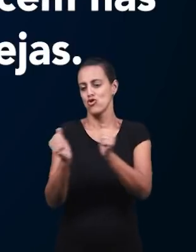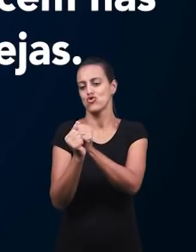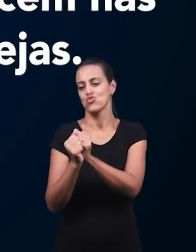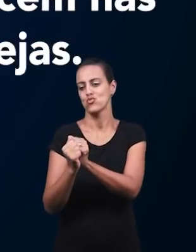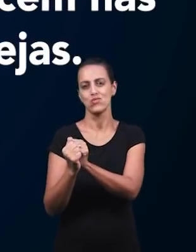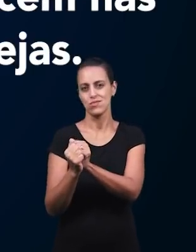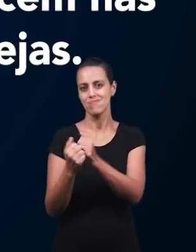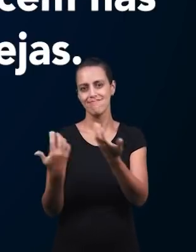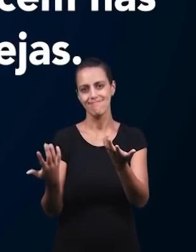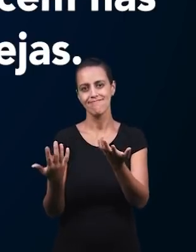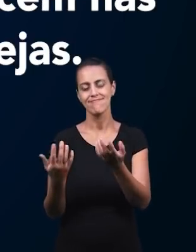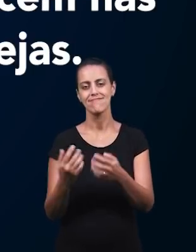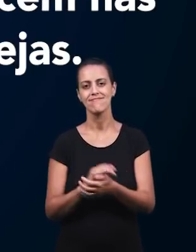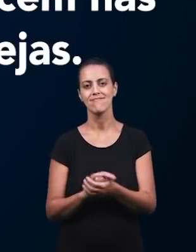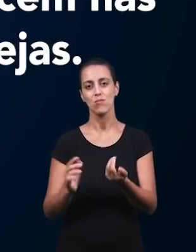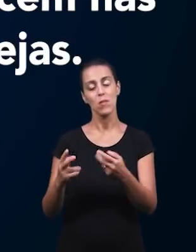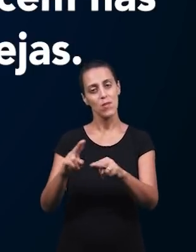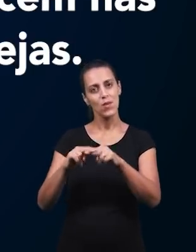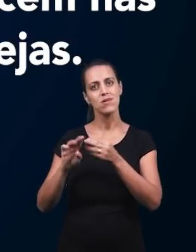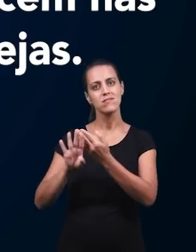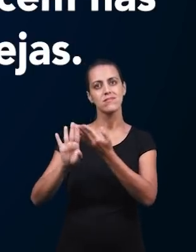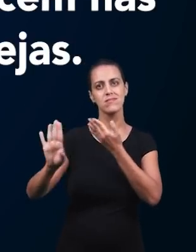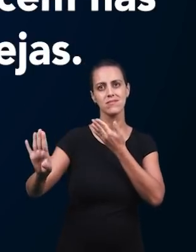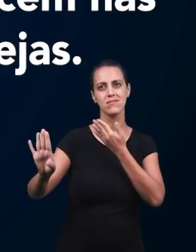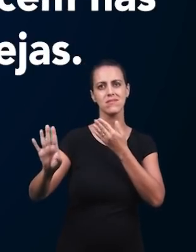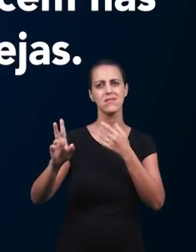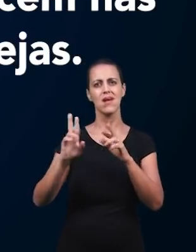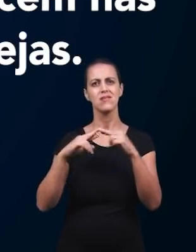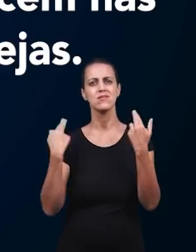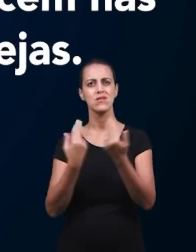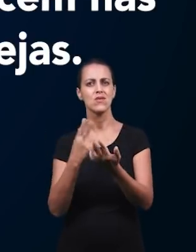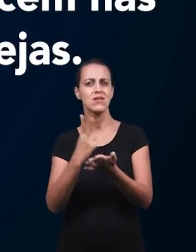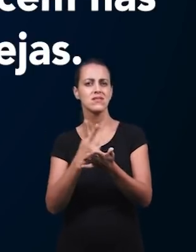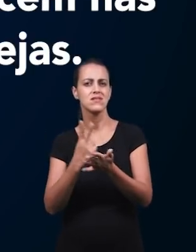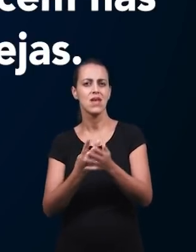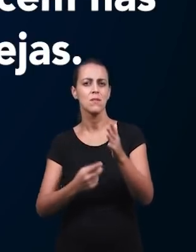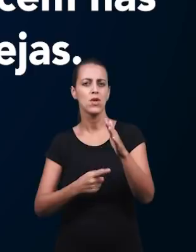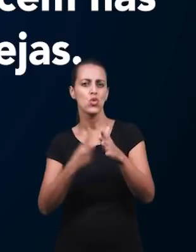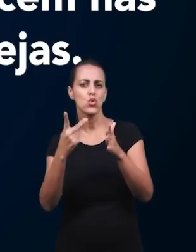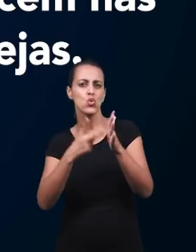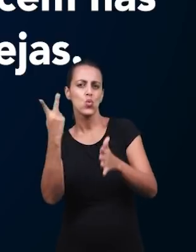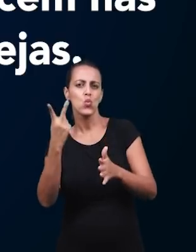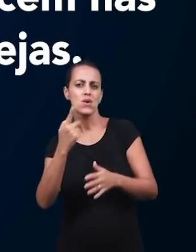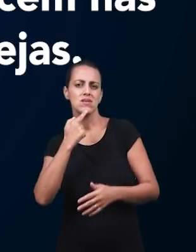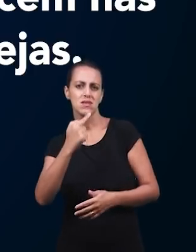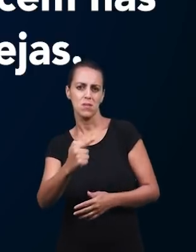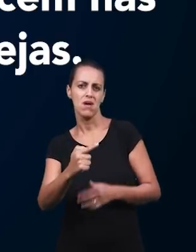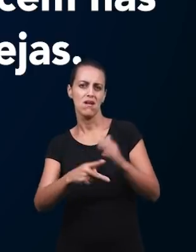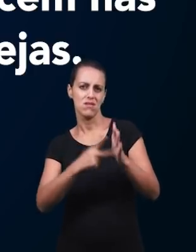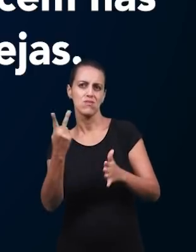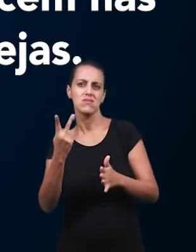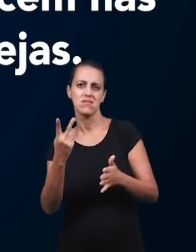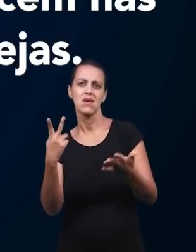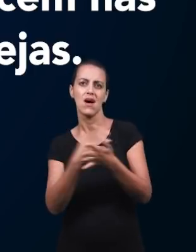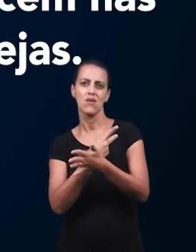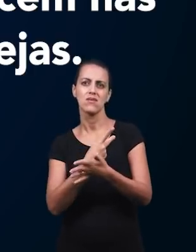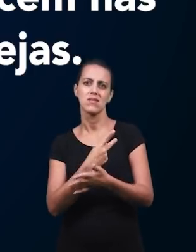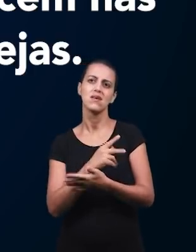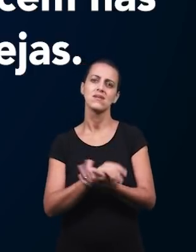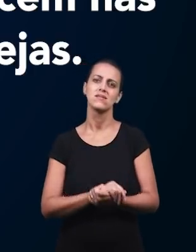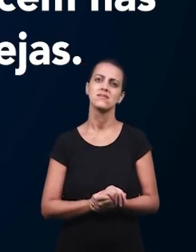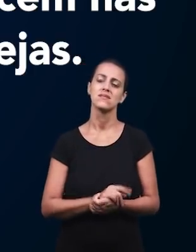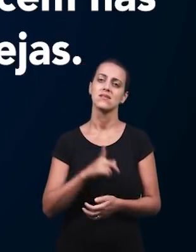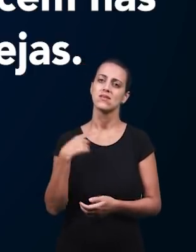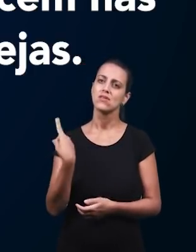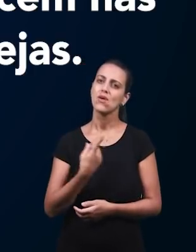Christ. Our meetings happen 2 times a week. So once a week, we have the regular ladies prayers group, like